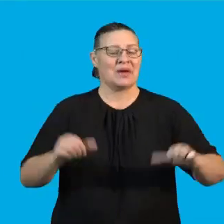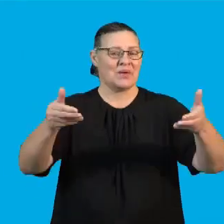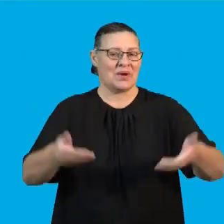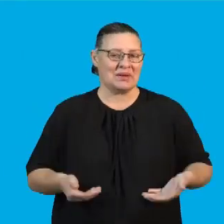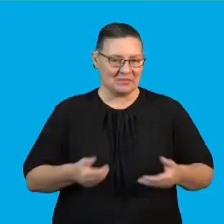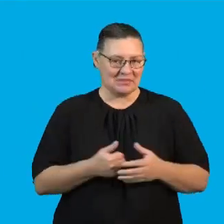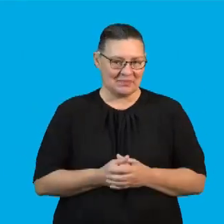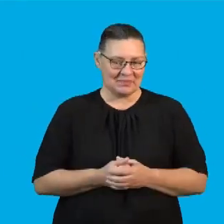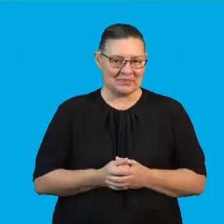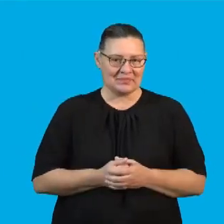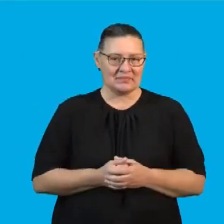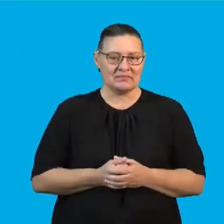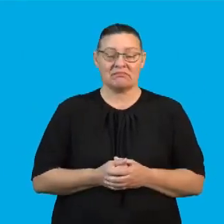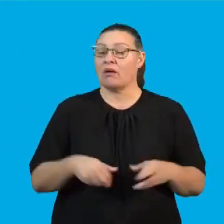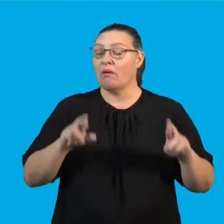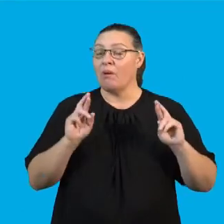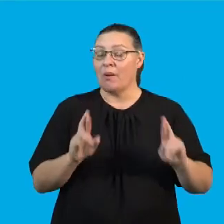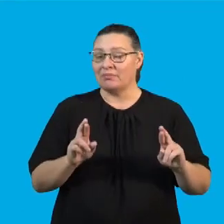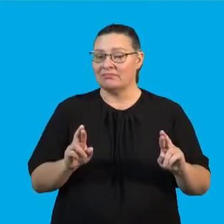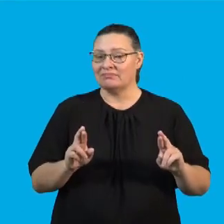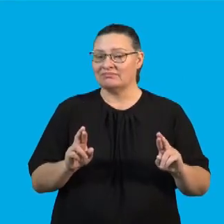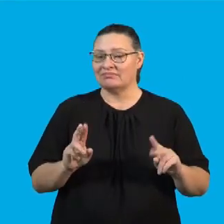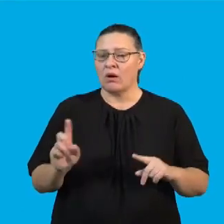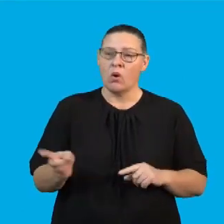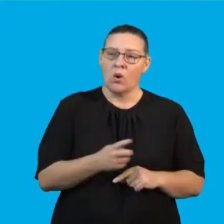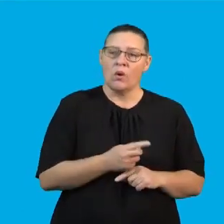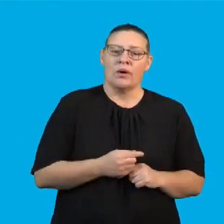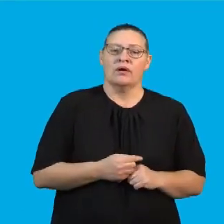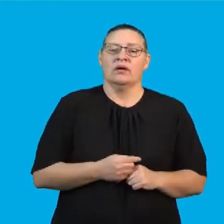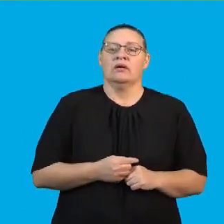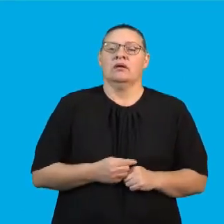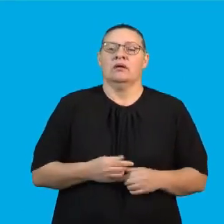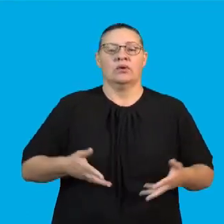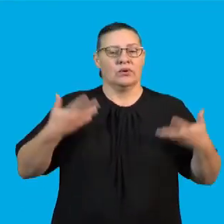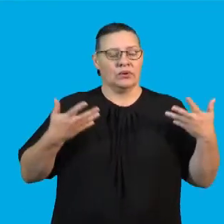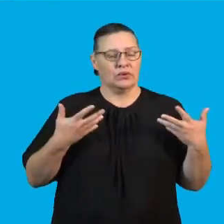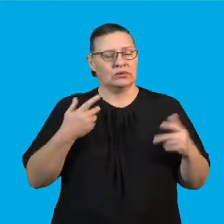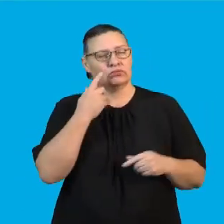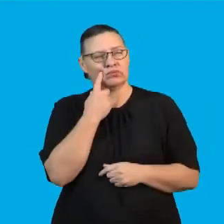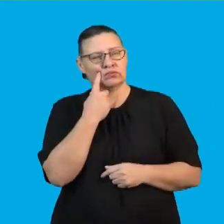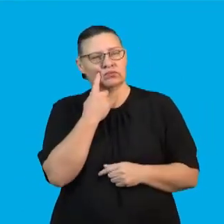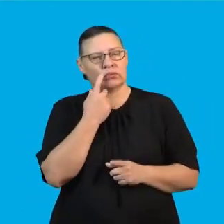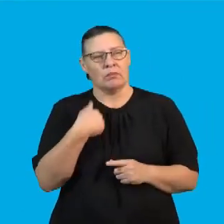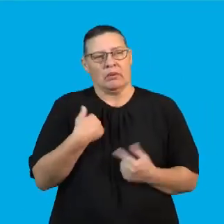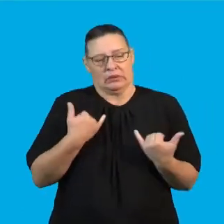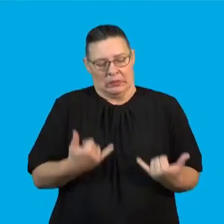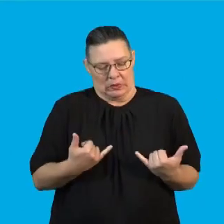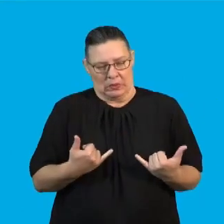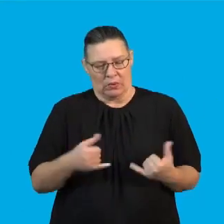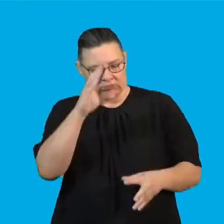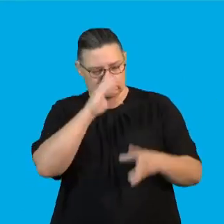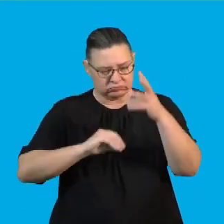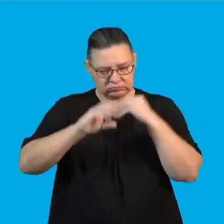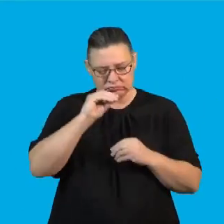Welcome back from our ad break. I hope that you found some time to reflect on what we are going